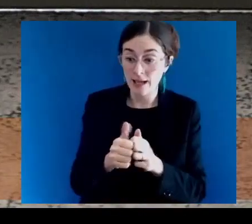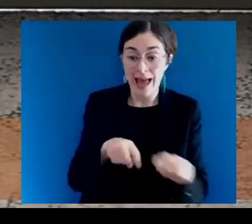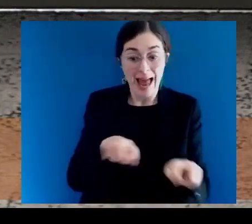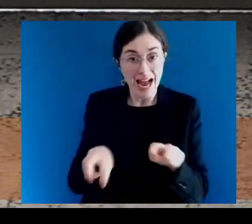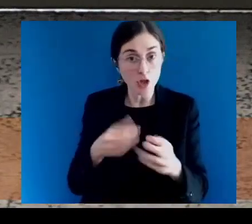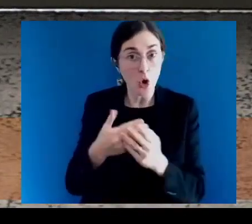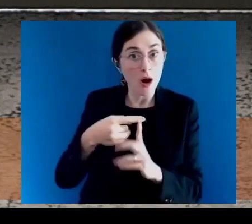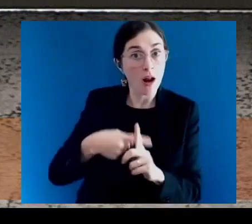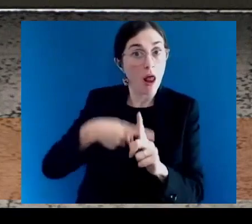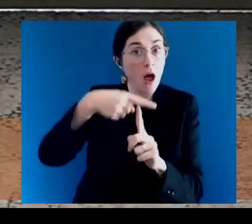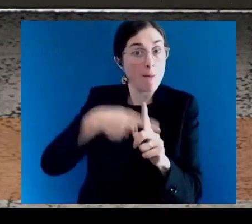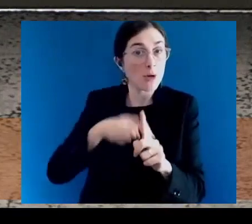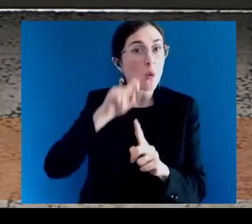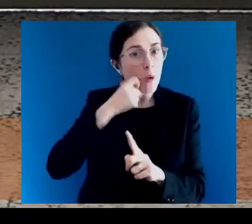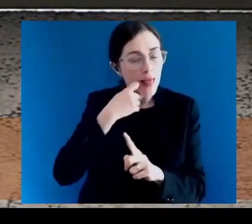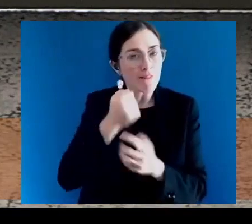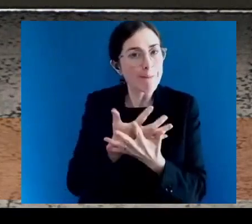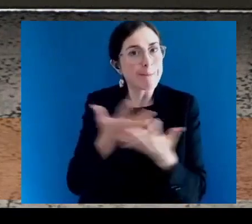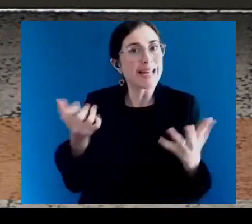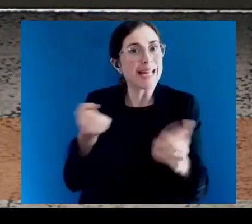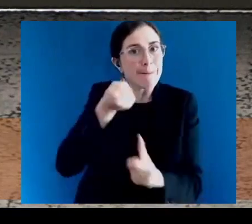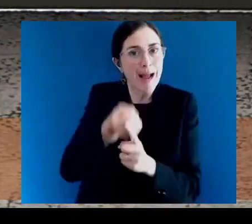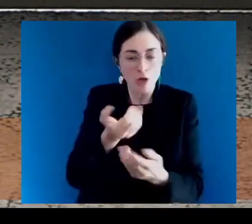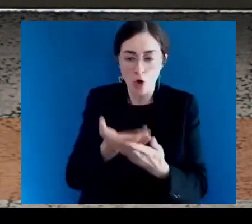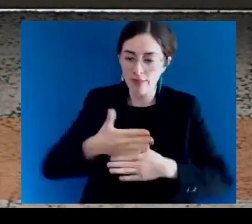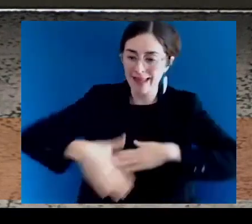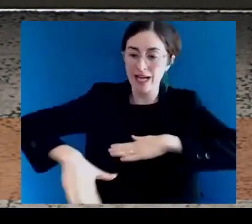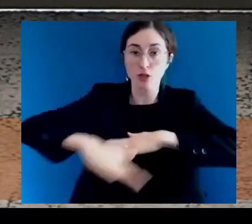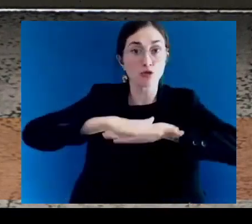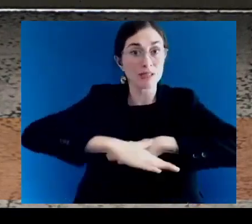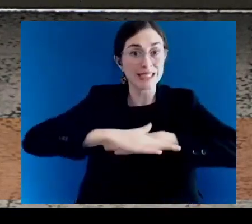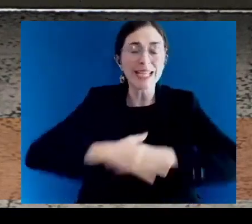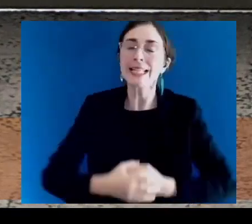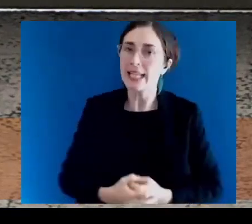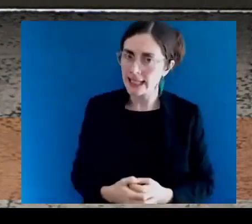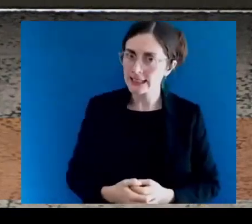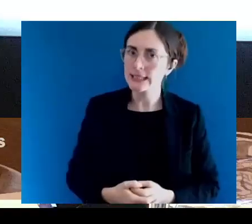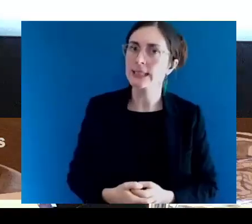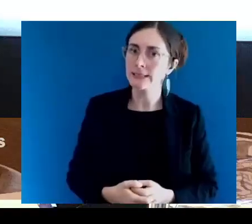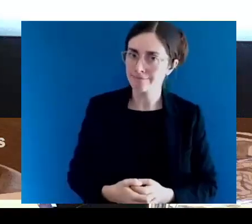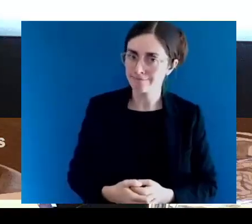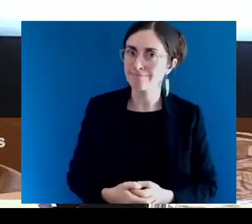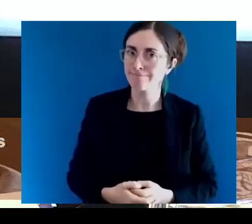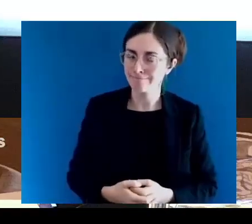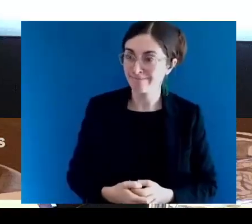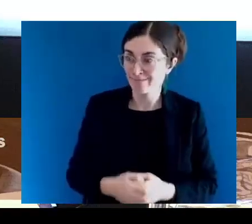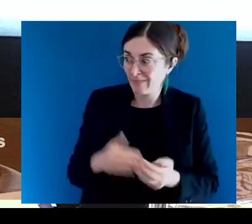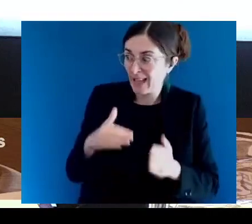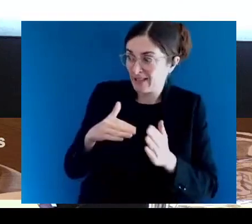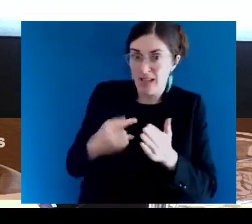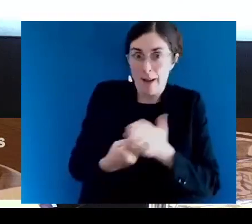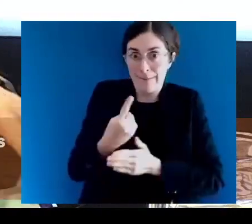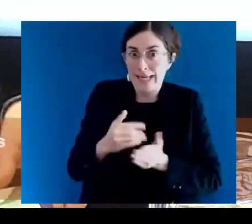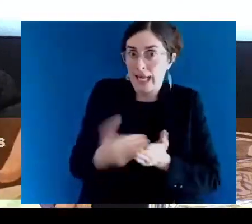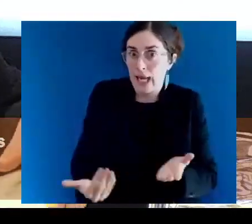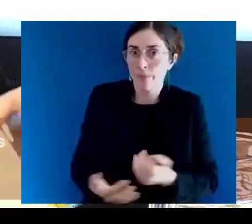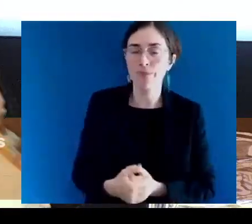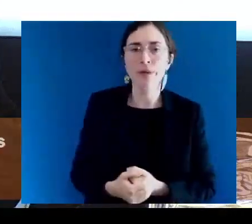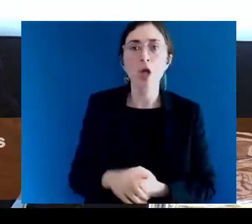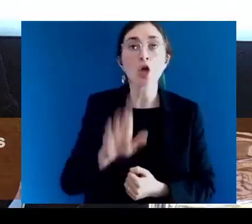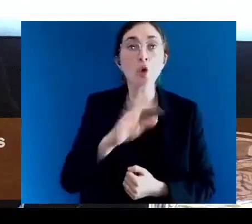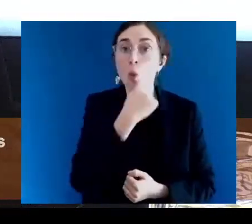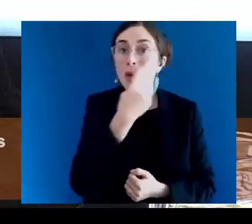a significant impact on country? Absolutely, and it is now. And in your witness statement at paragraph